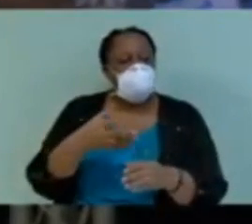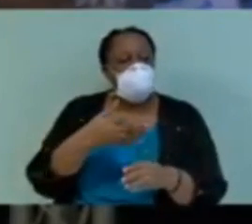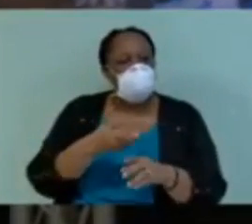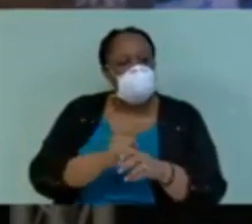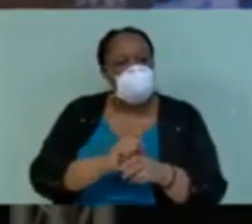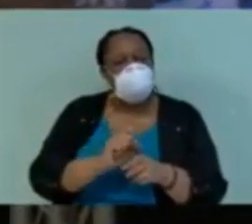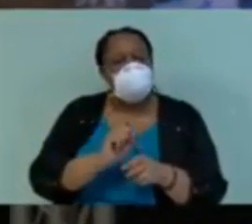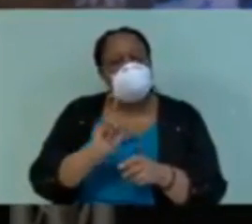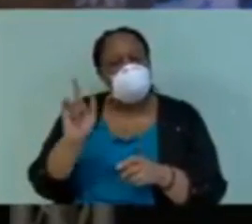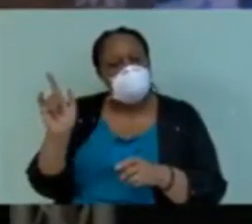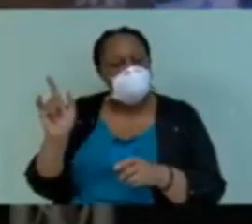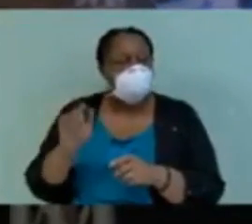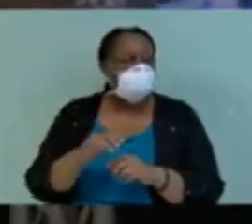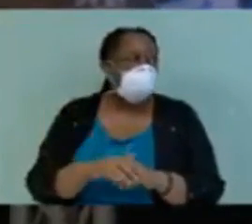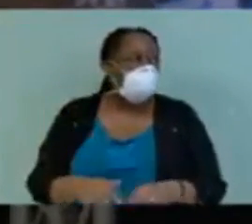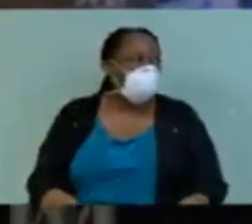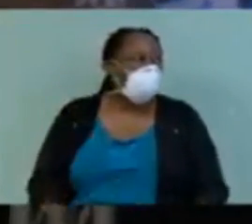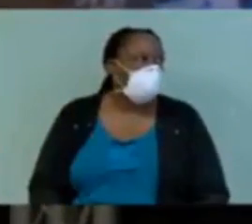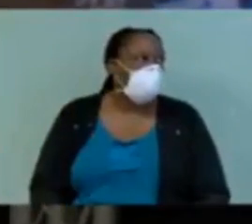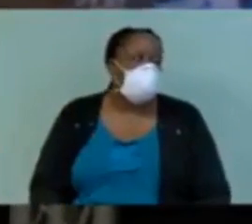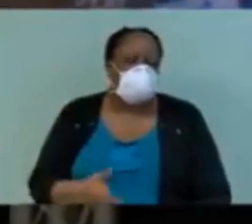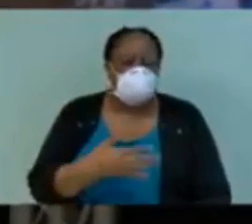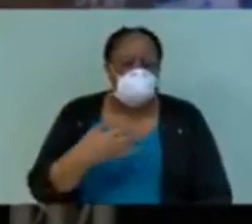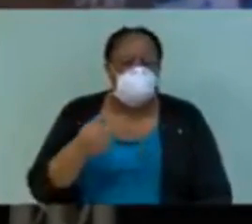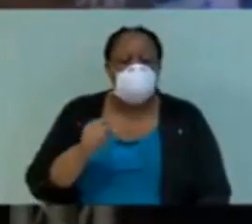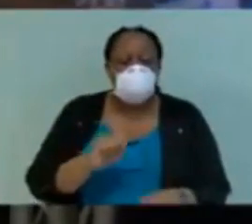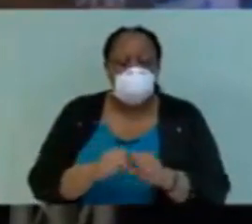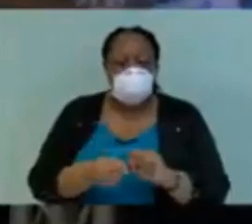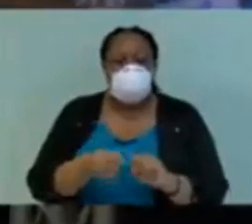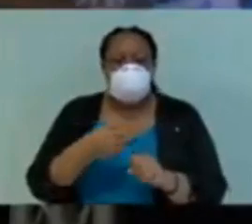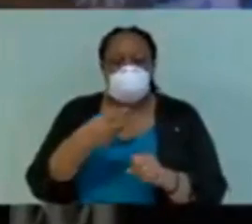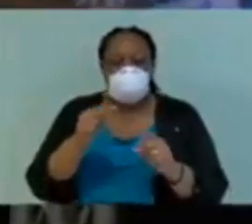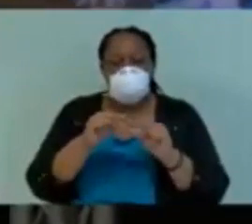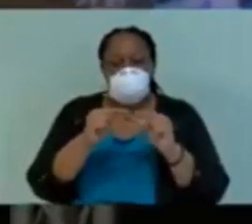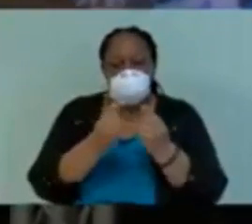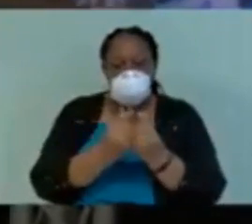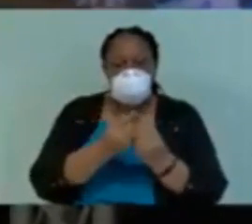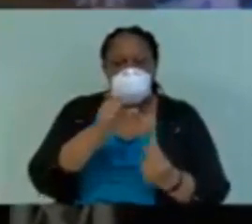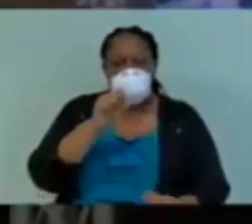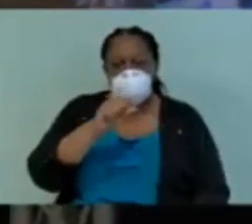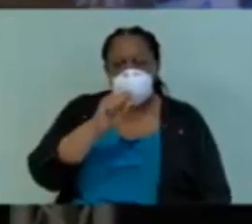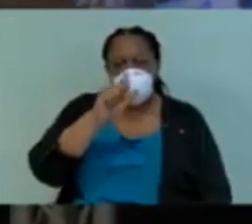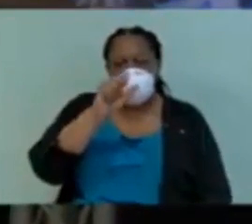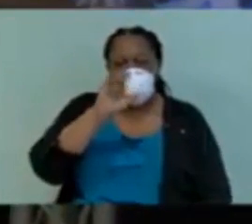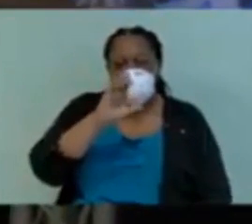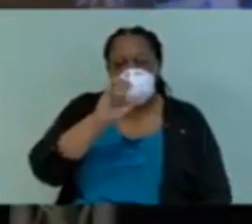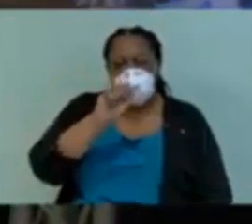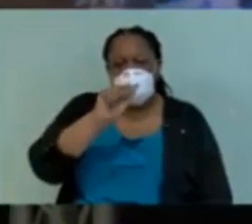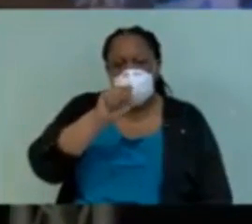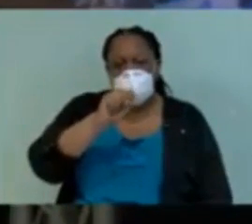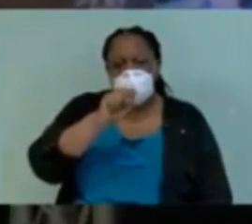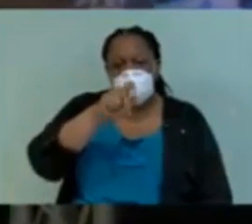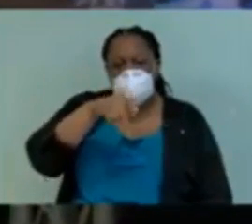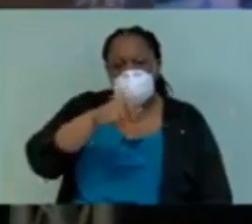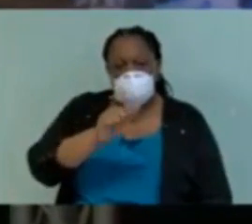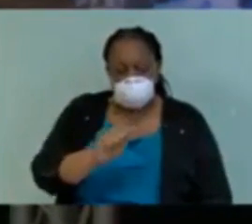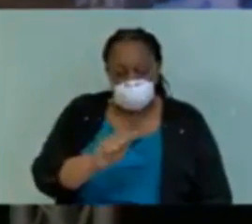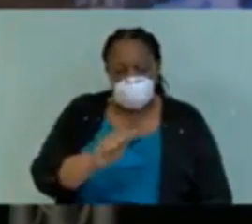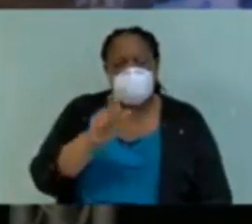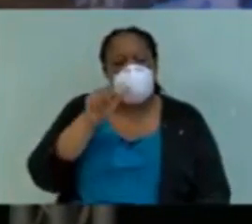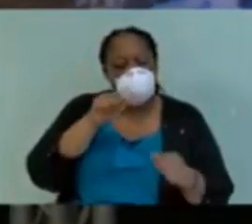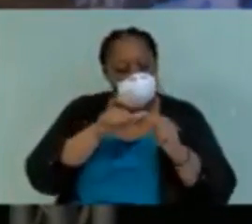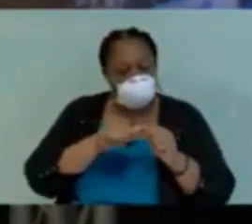So, what is important is that our role, even though diminished in some